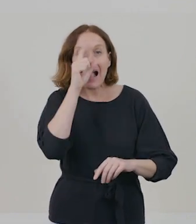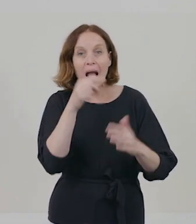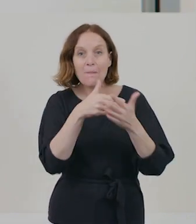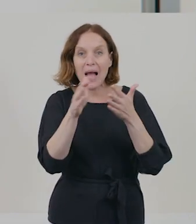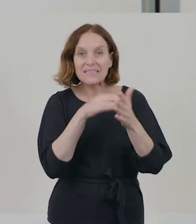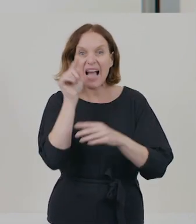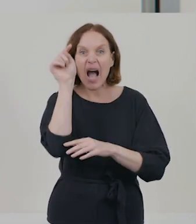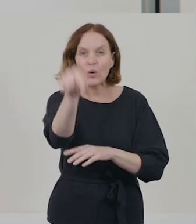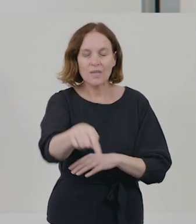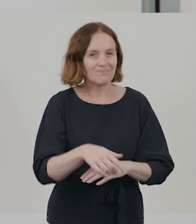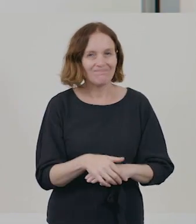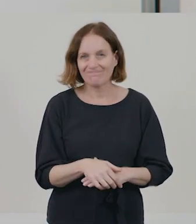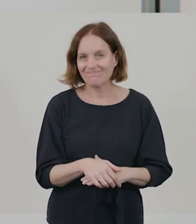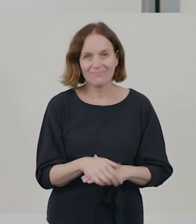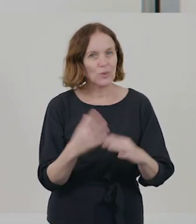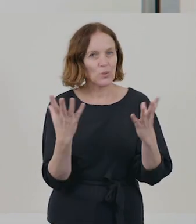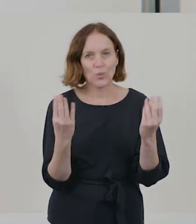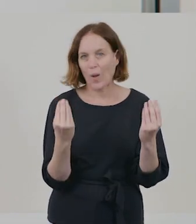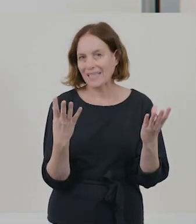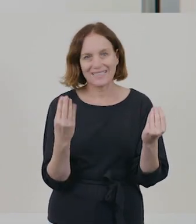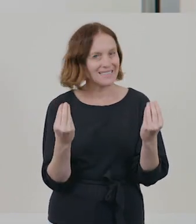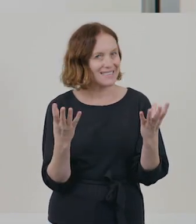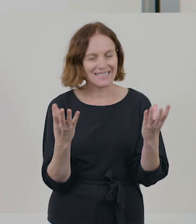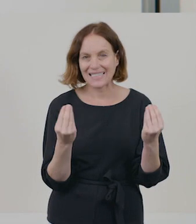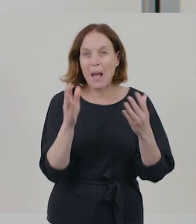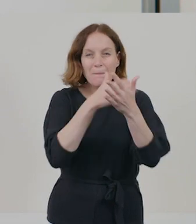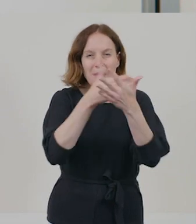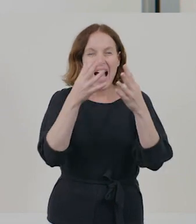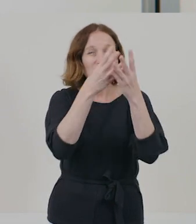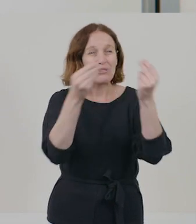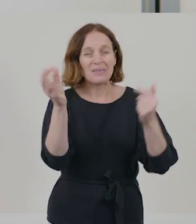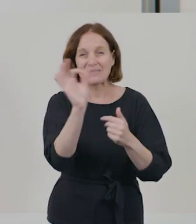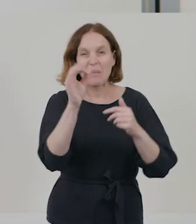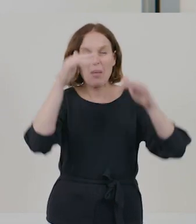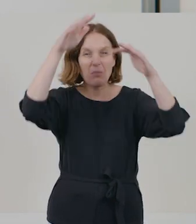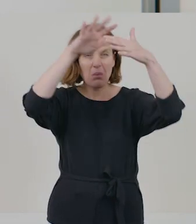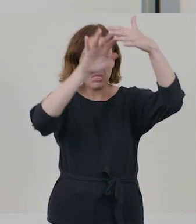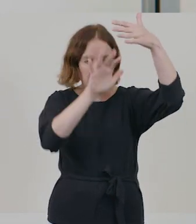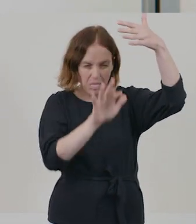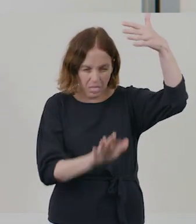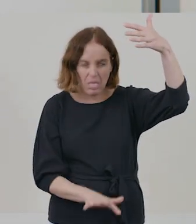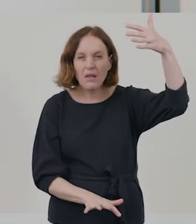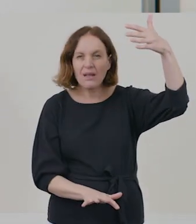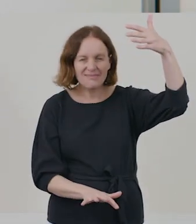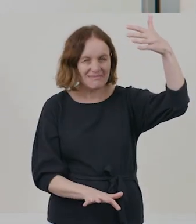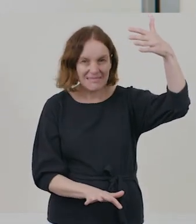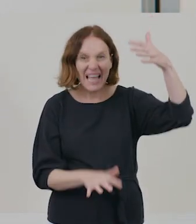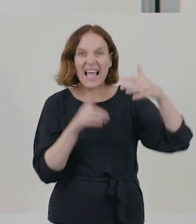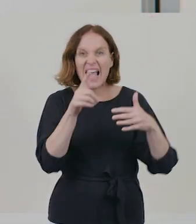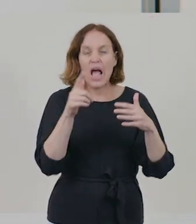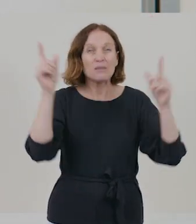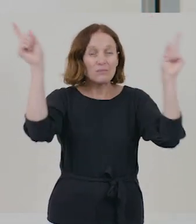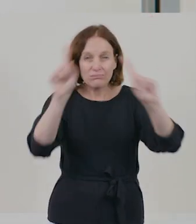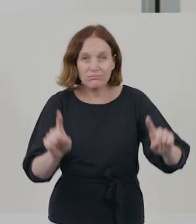outside? No, it'd be too wet to paint. The paint wouldn't dry and might even run off. Also, if it was